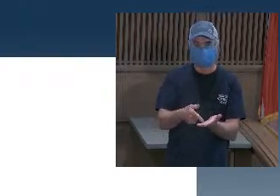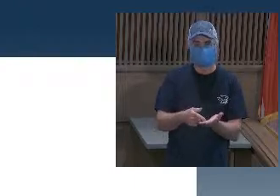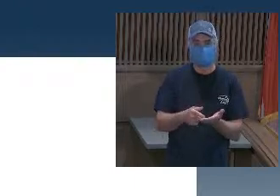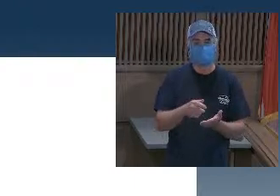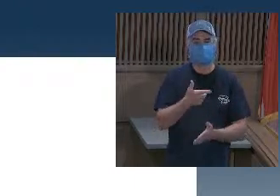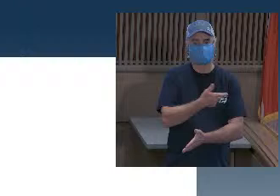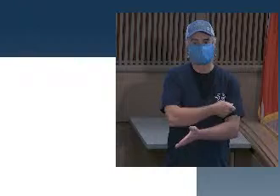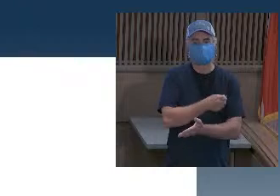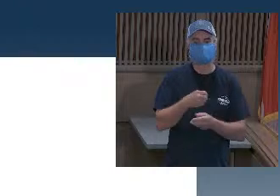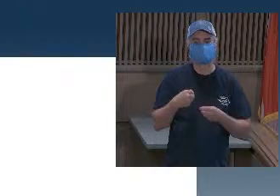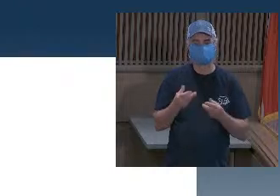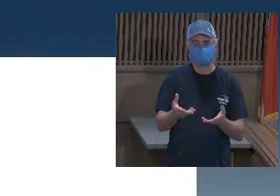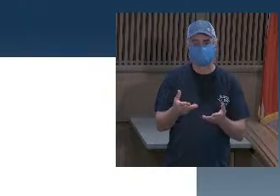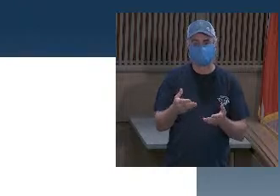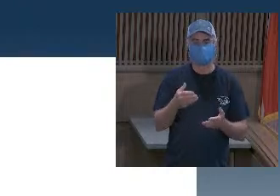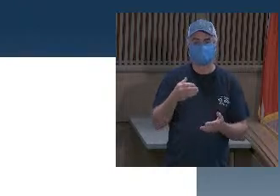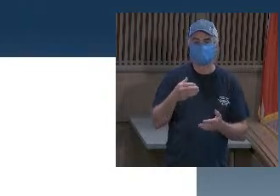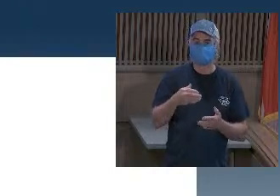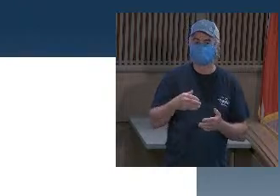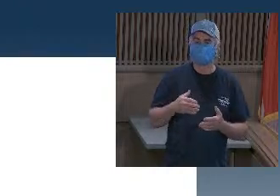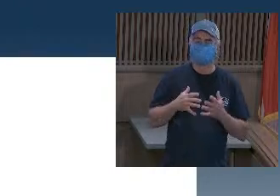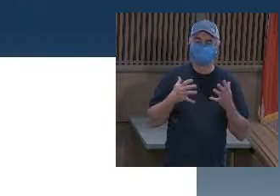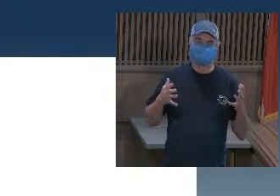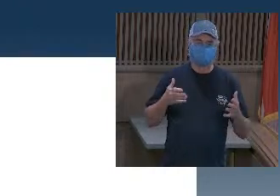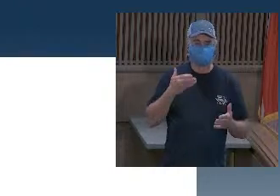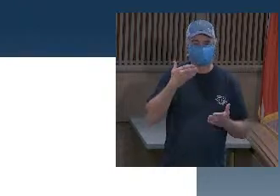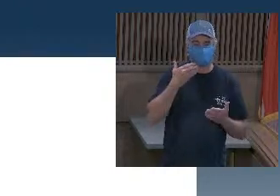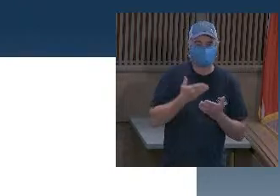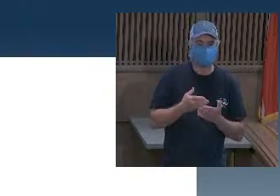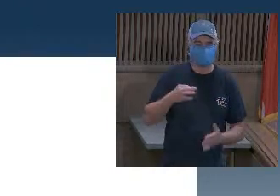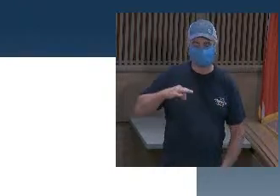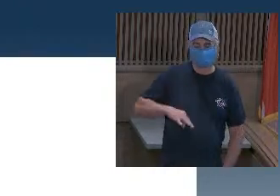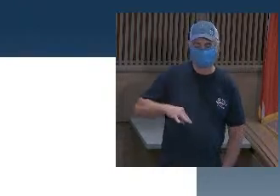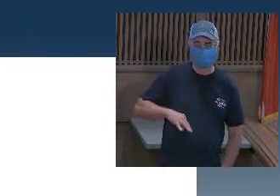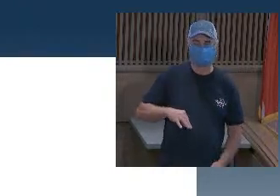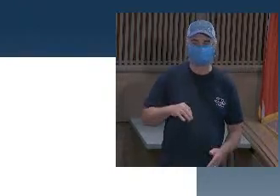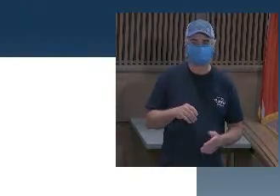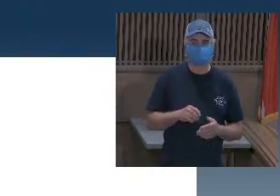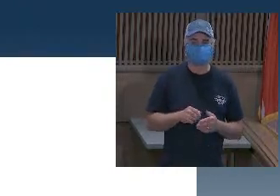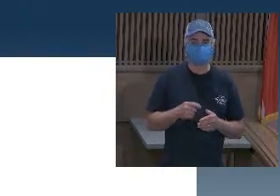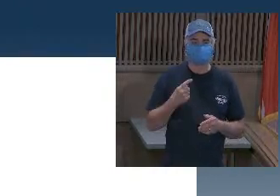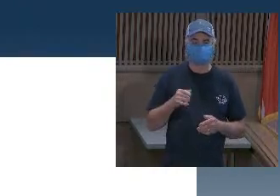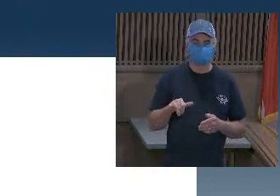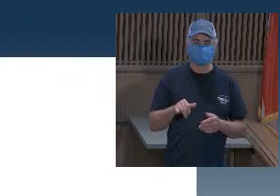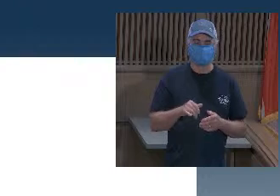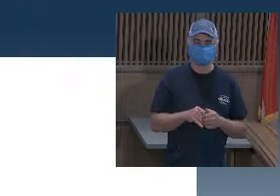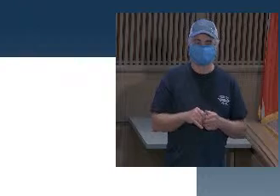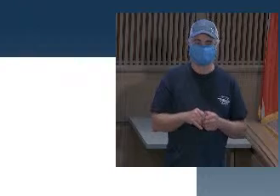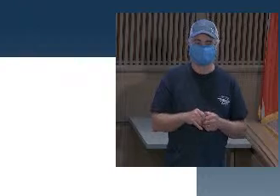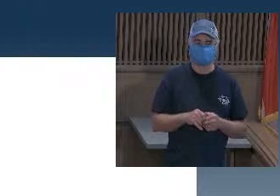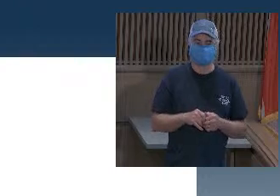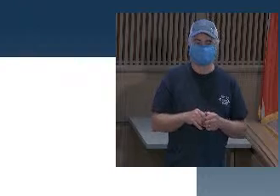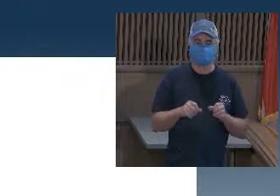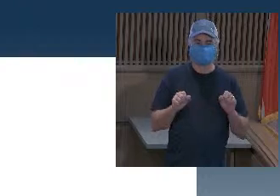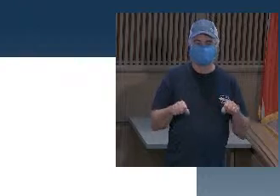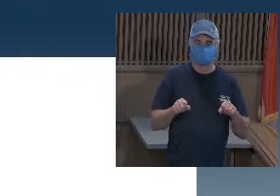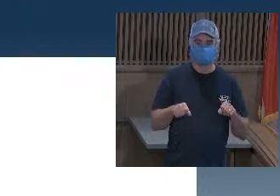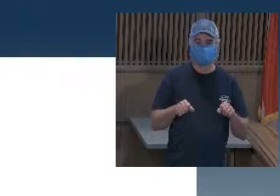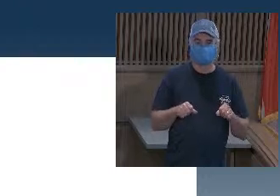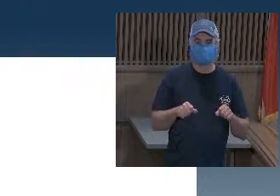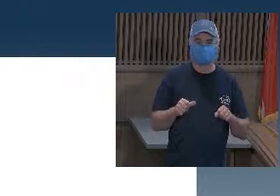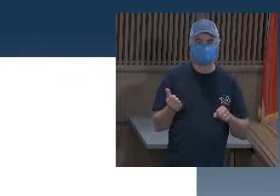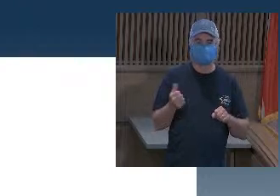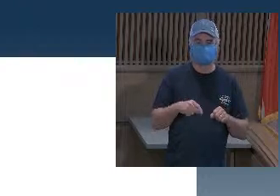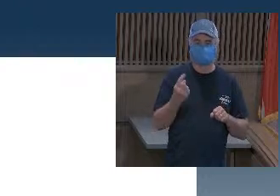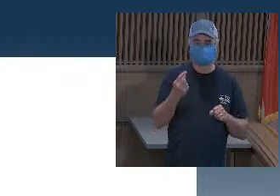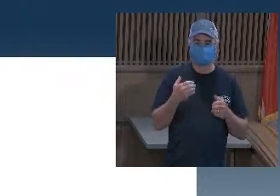provides far more benefits than those rare occasions when someone might have a significant side effect